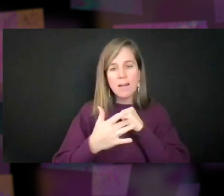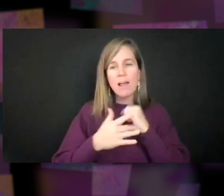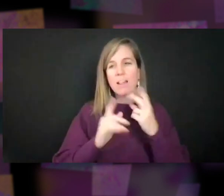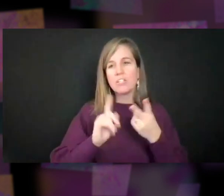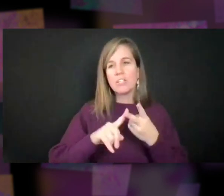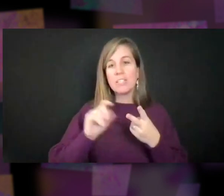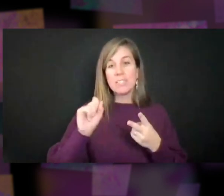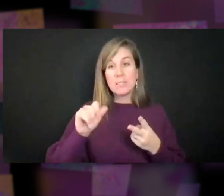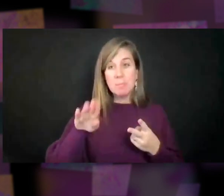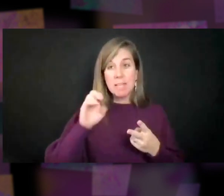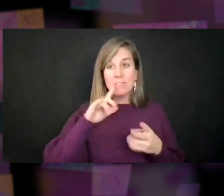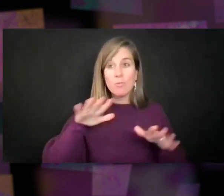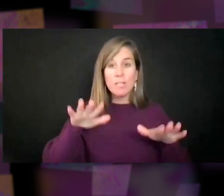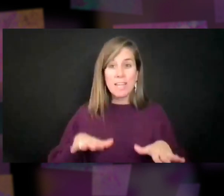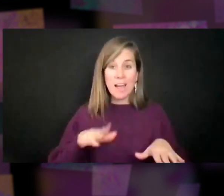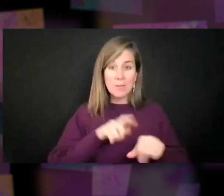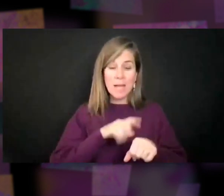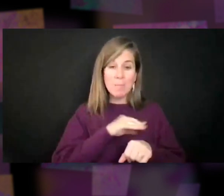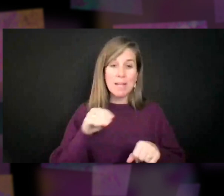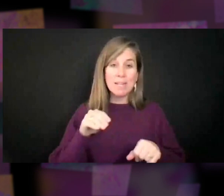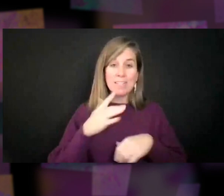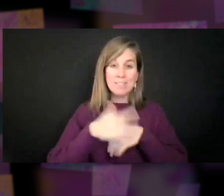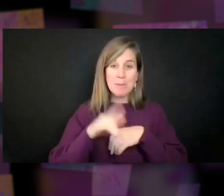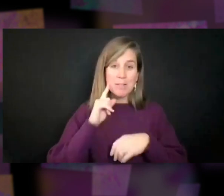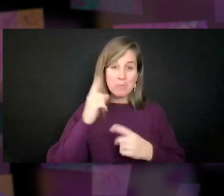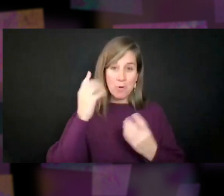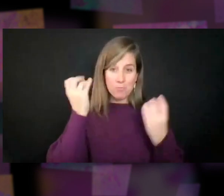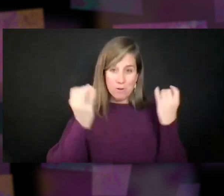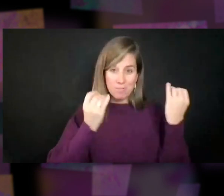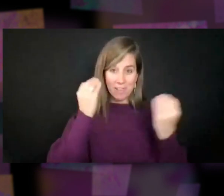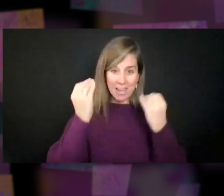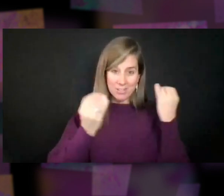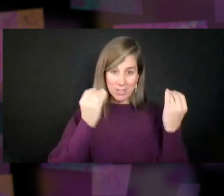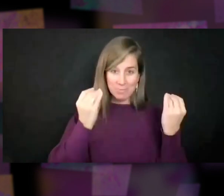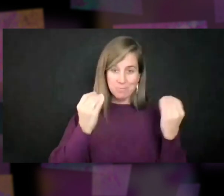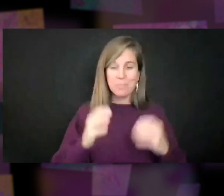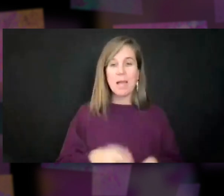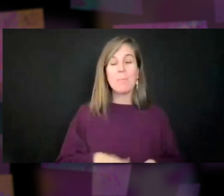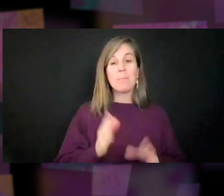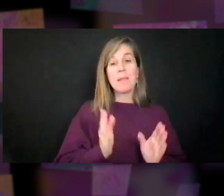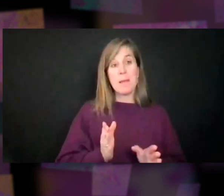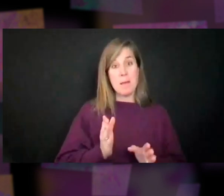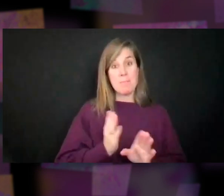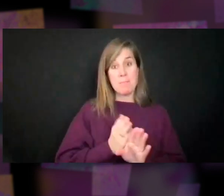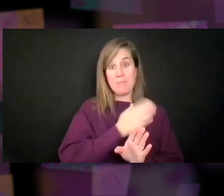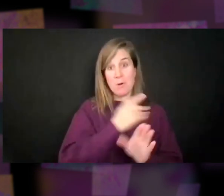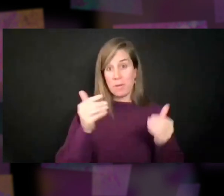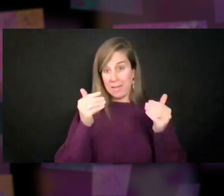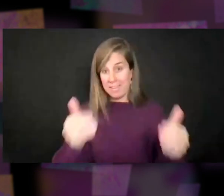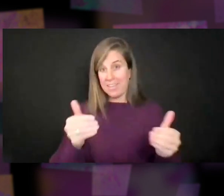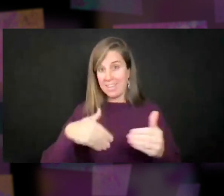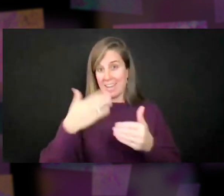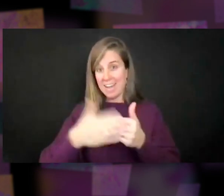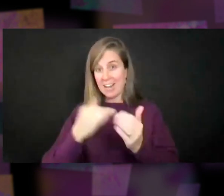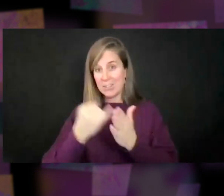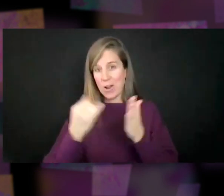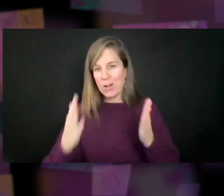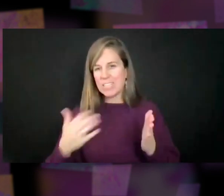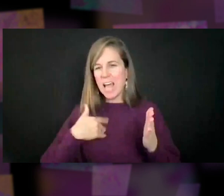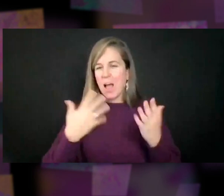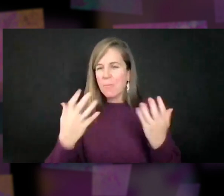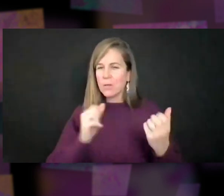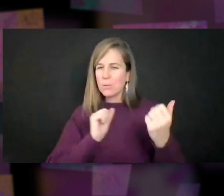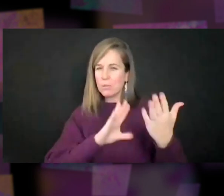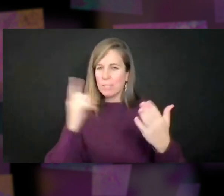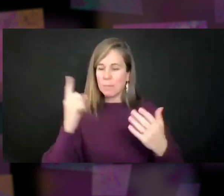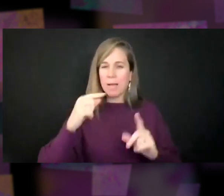reflection. So before we move on to the next artist, I want to briefly address something that I think every Black,